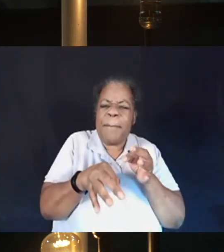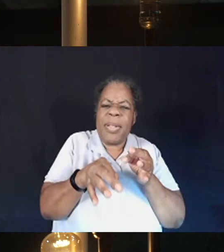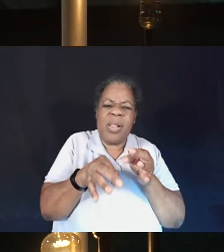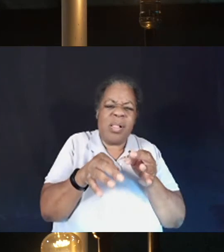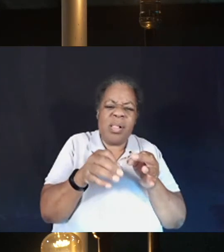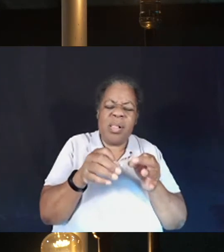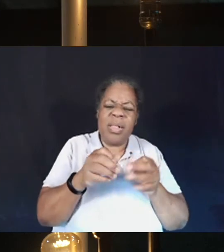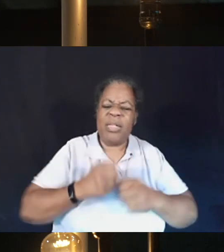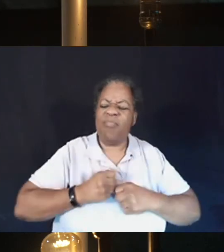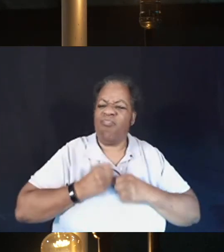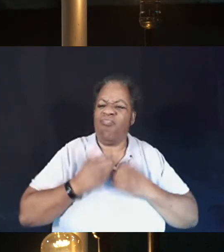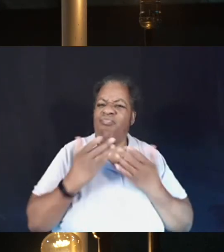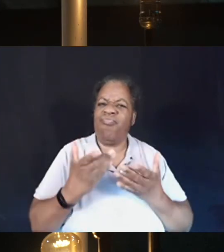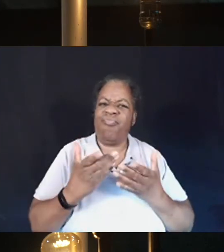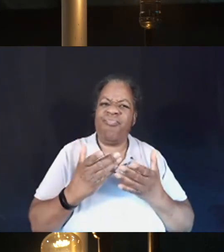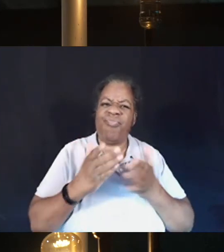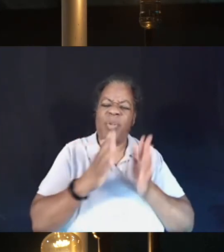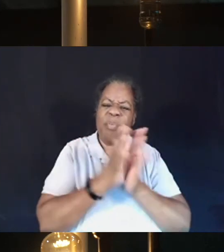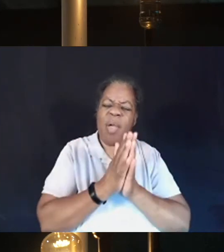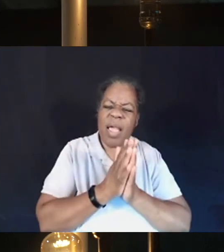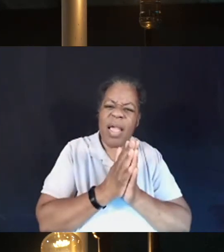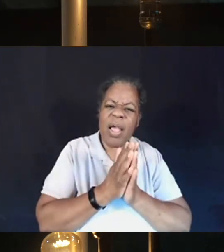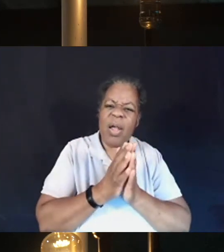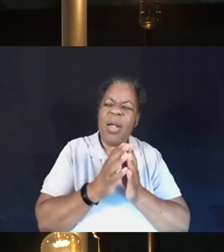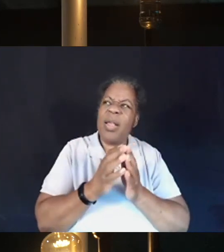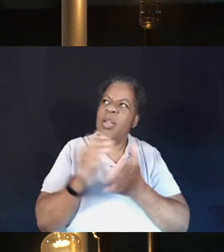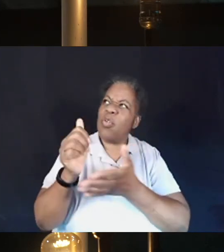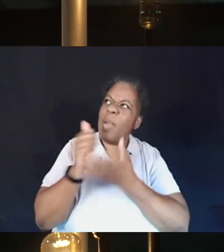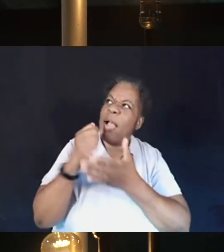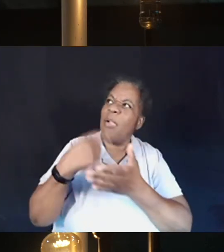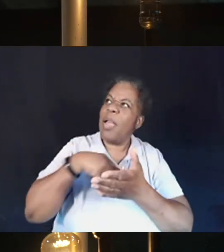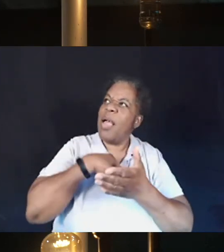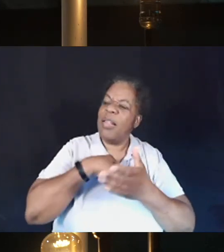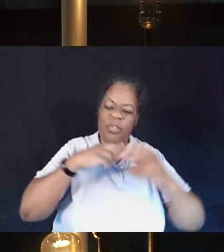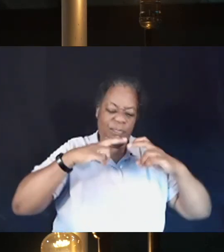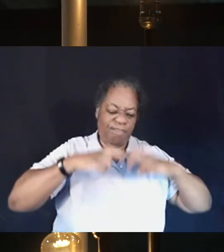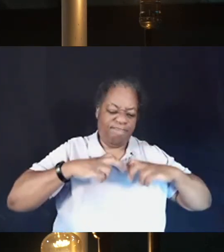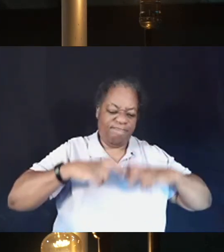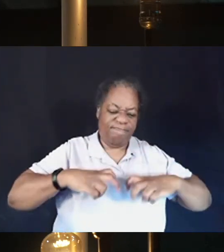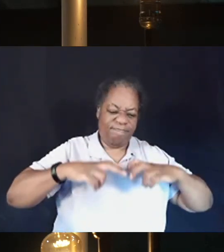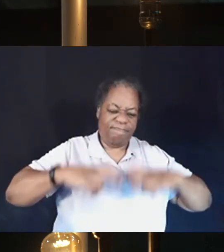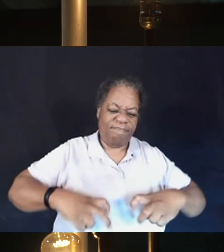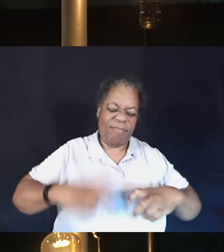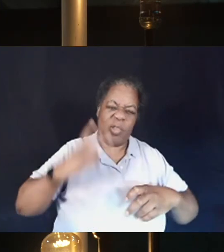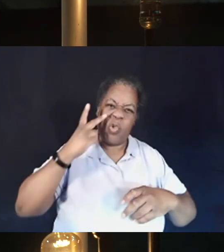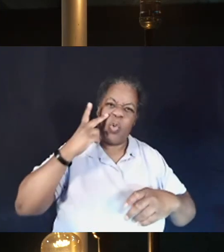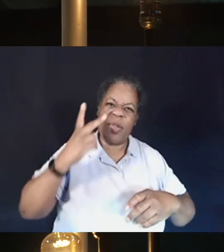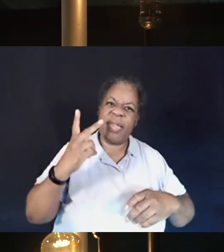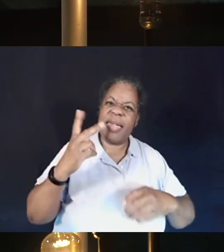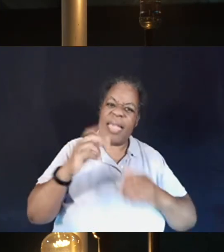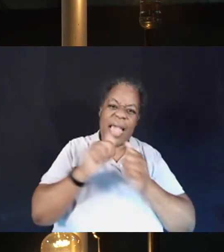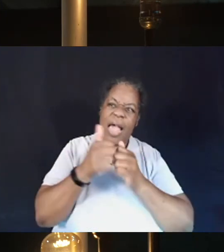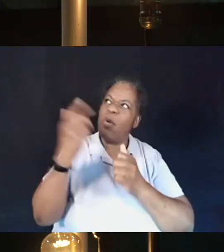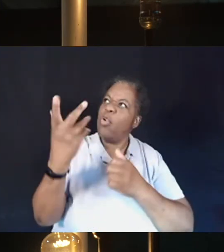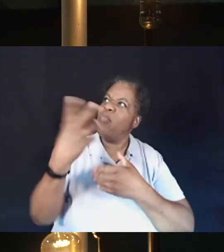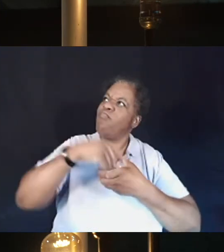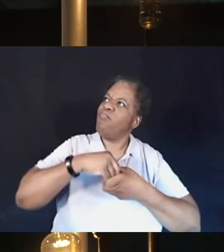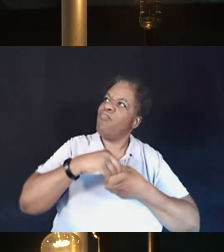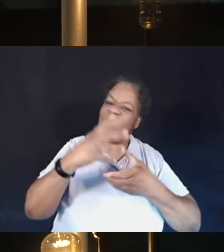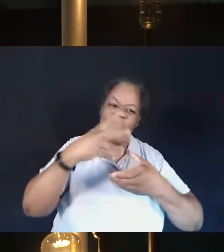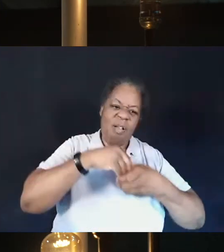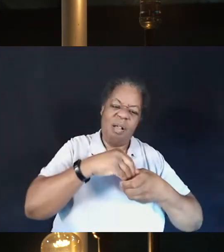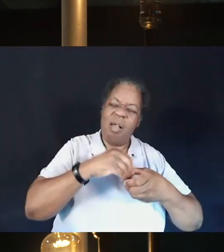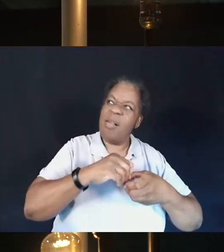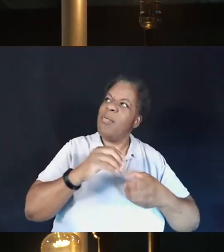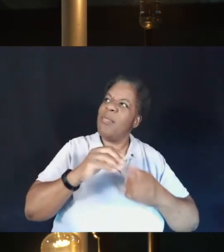honest assessment of our own lives. A simple tool that allows us to see where you've been interacting with us, where you've been leading us, where you've been prompting